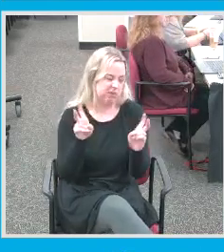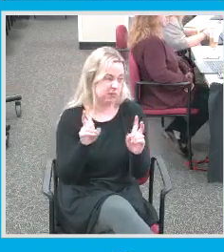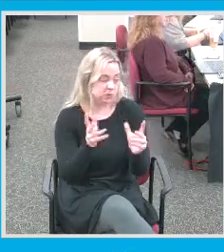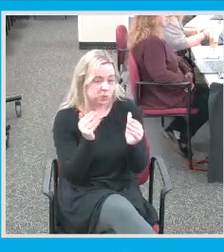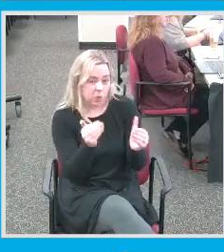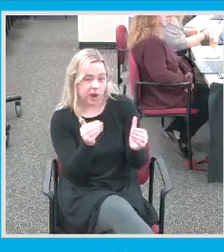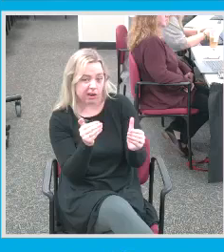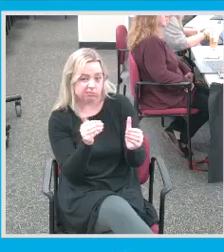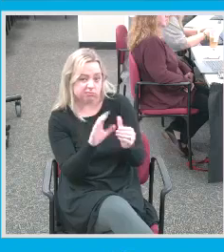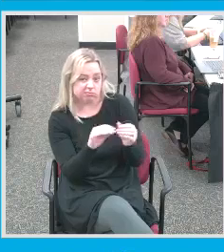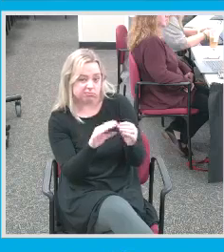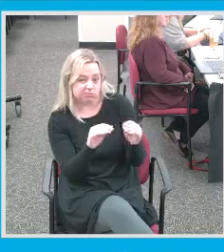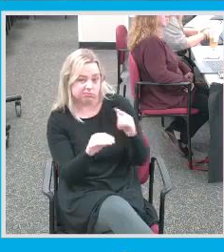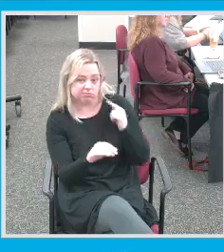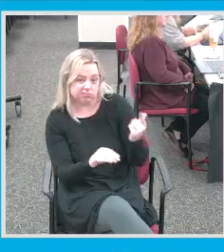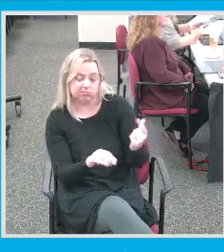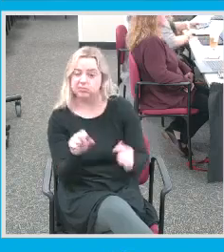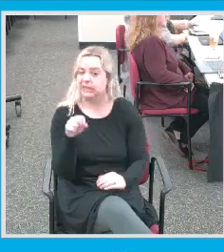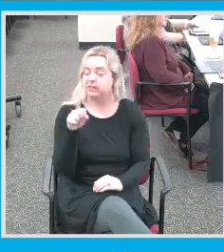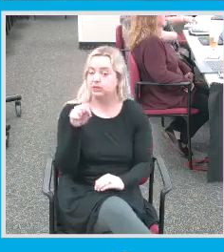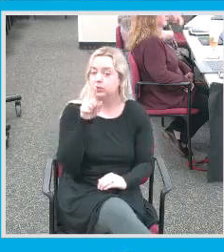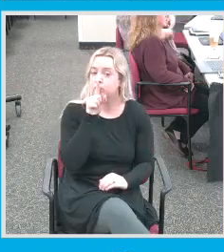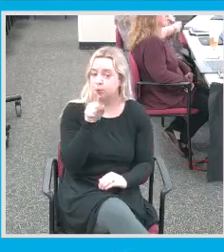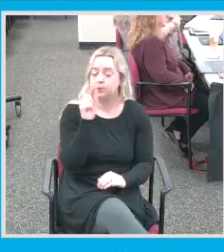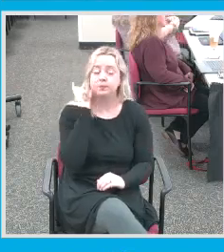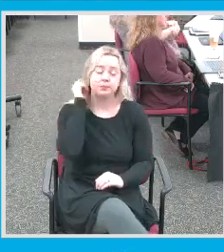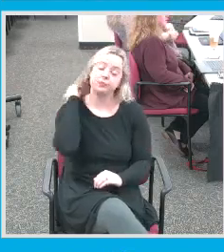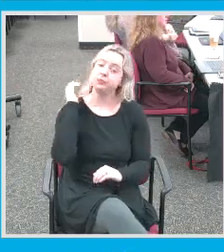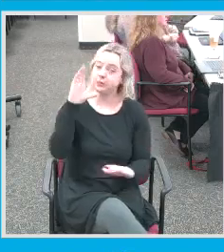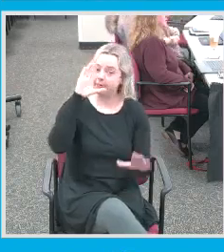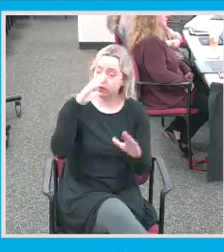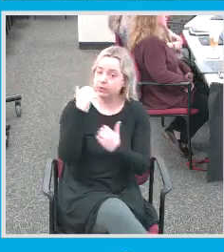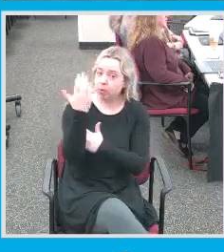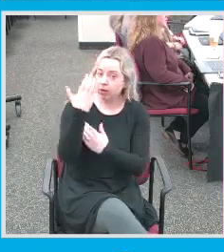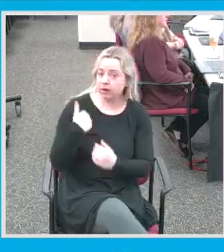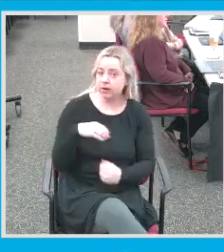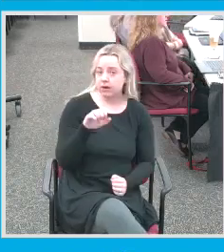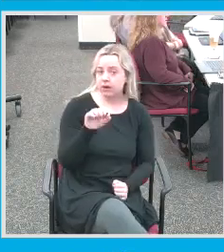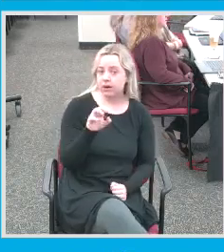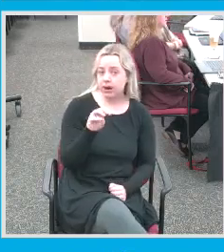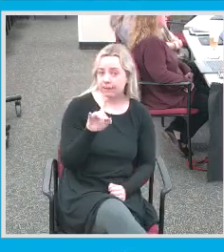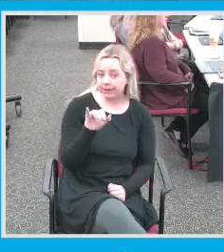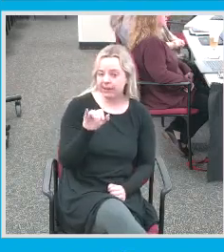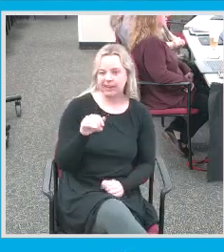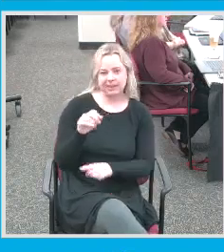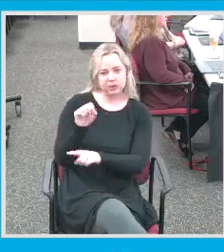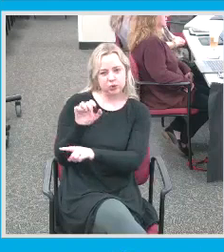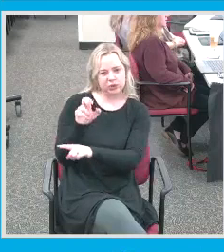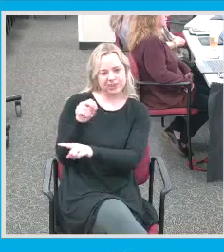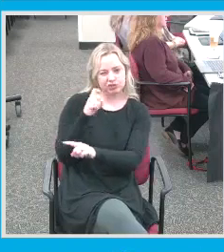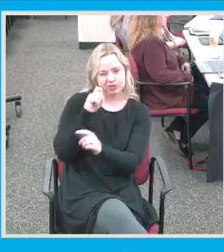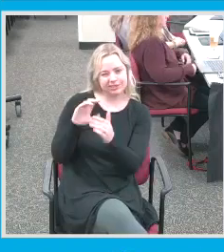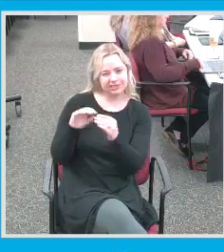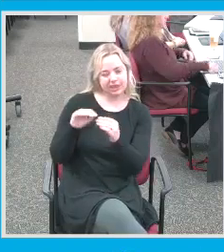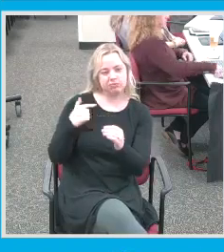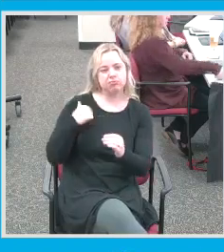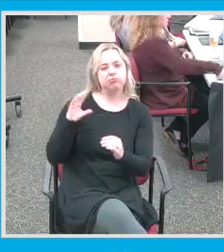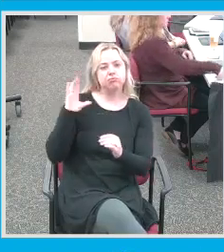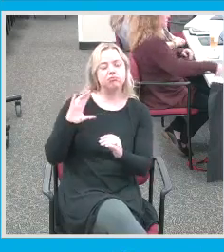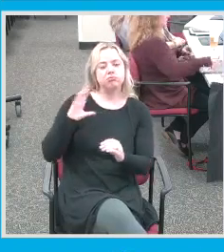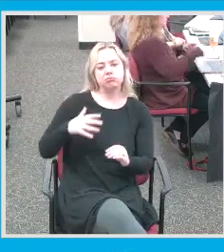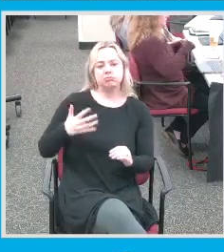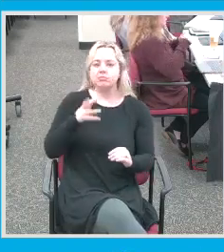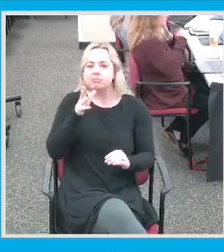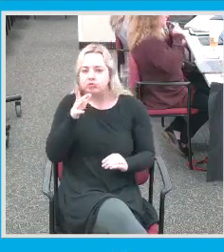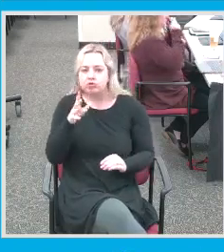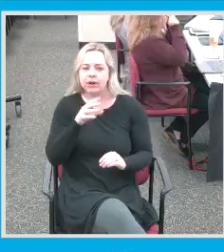few words. Sure. Yeah. Good morning. My name is Emily Maney. As Susan said, I was the maternal and child health program manager